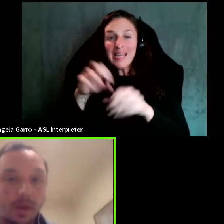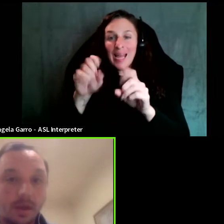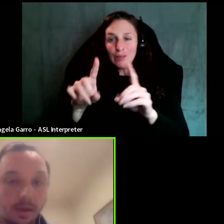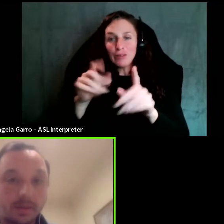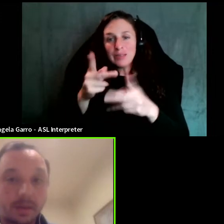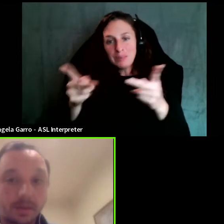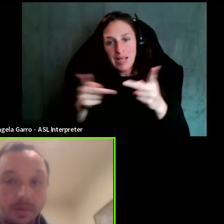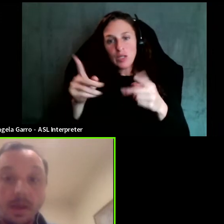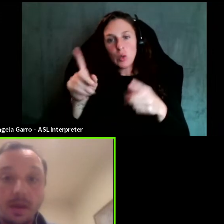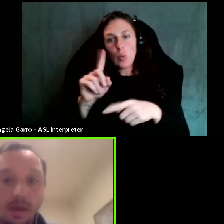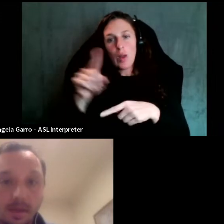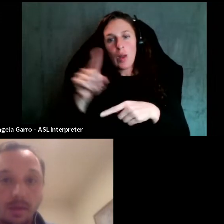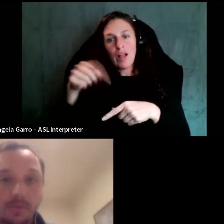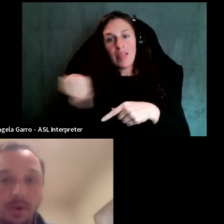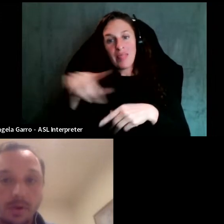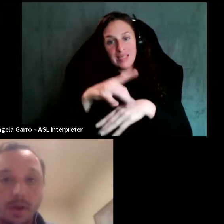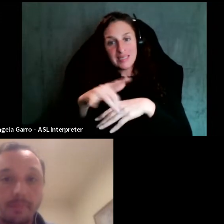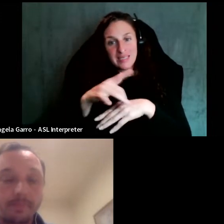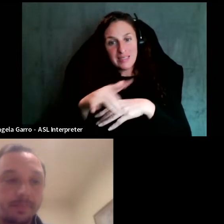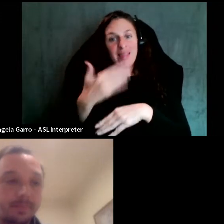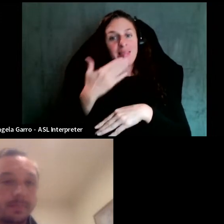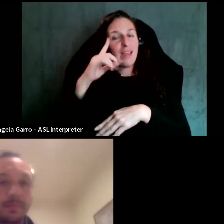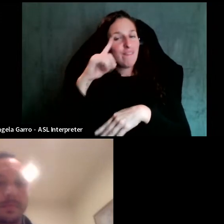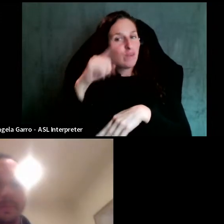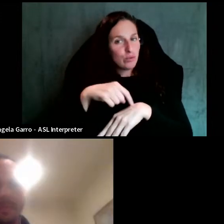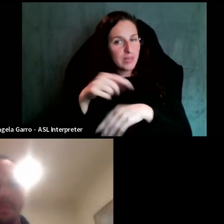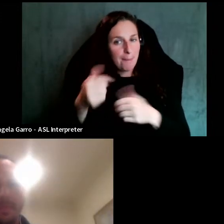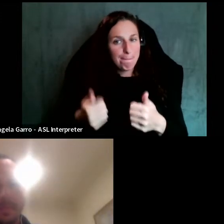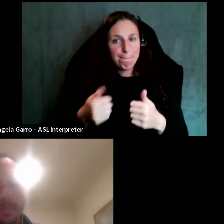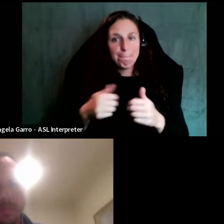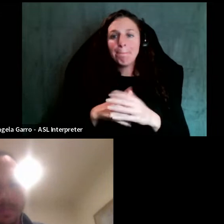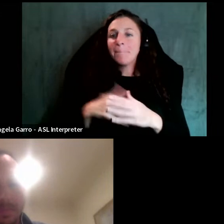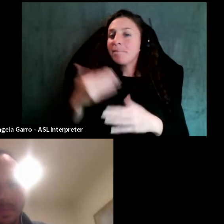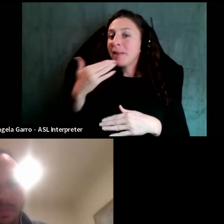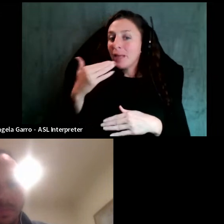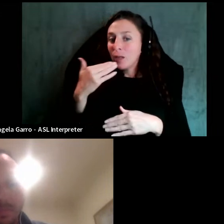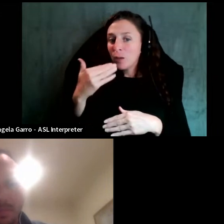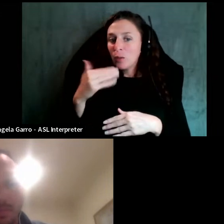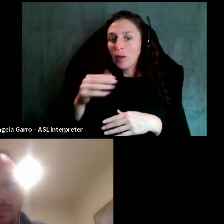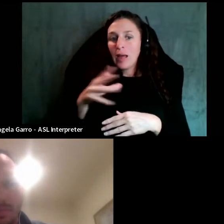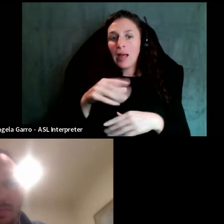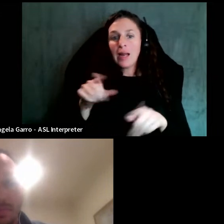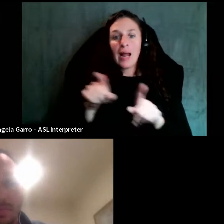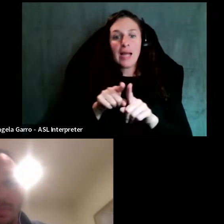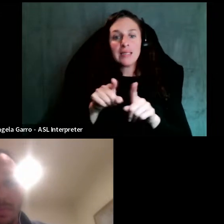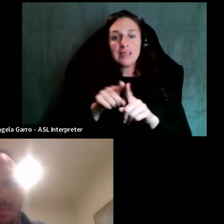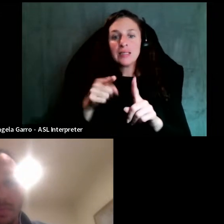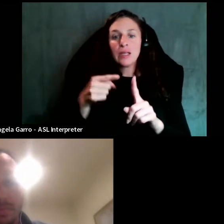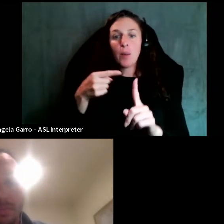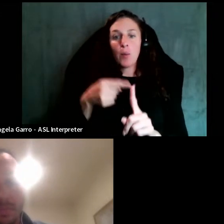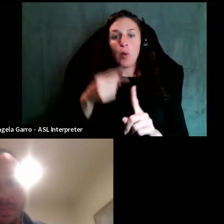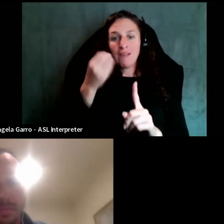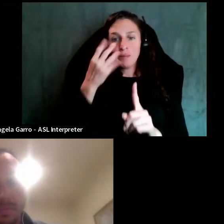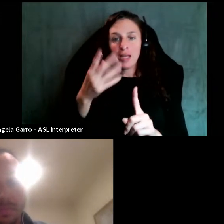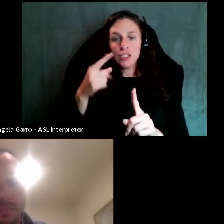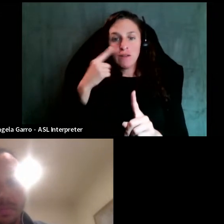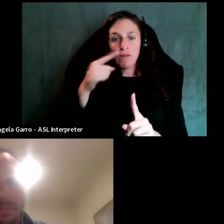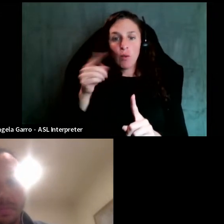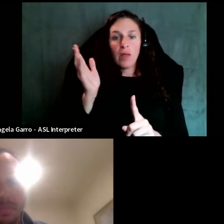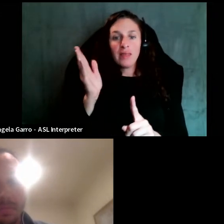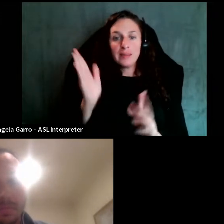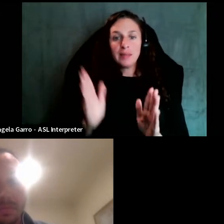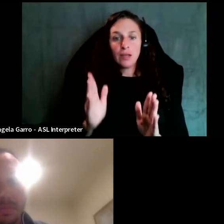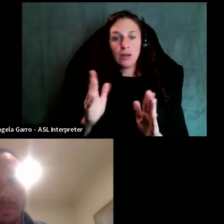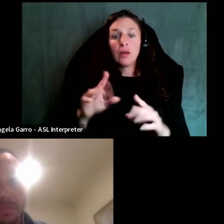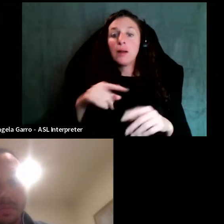which they exist. Thank you for your time. Thank you. Just as a point of information for the speaker,